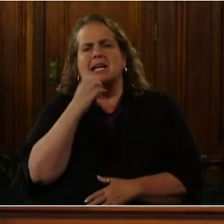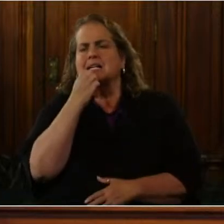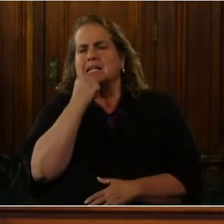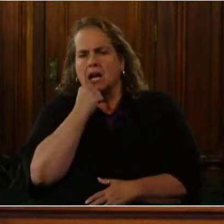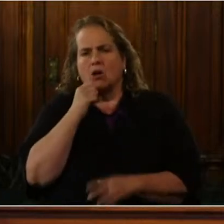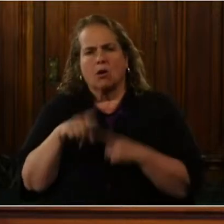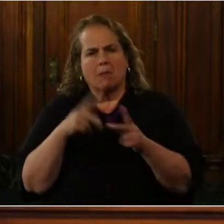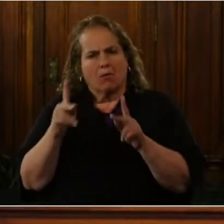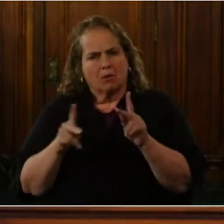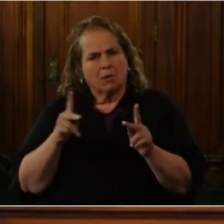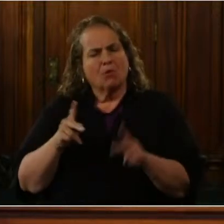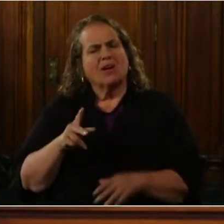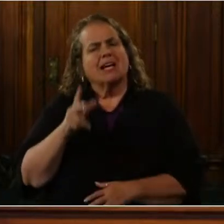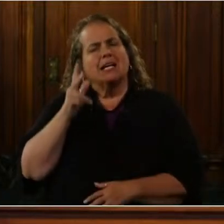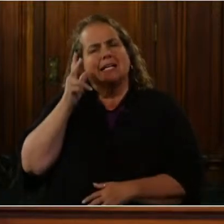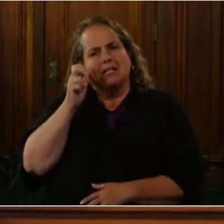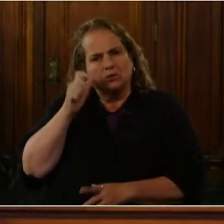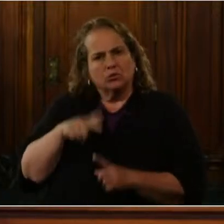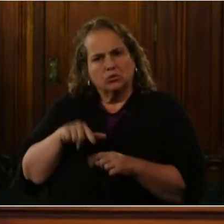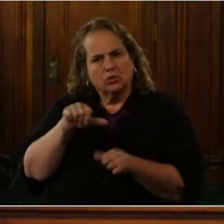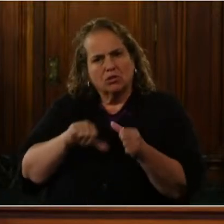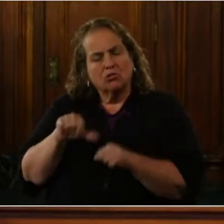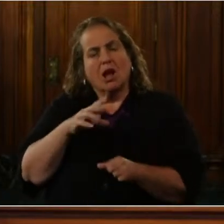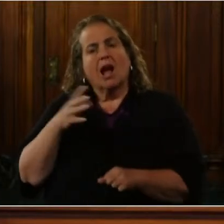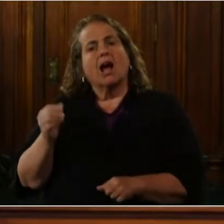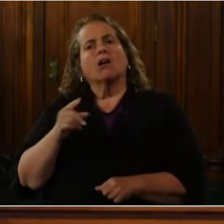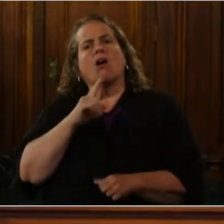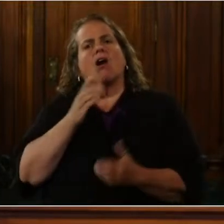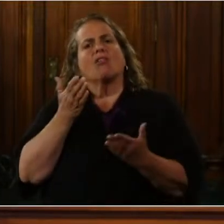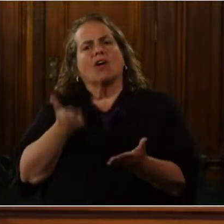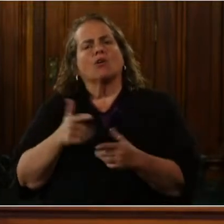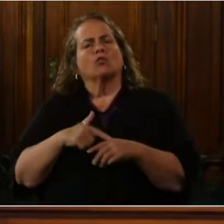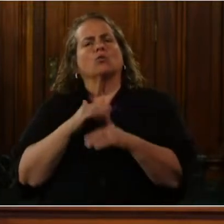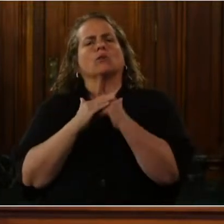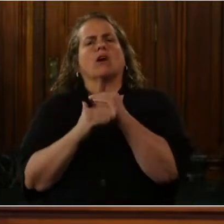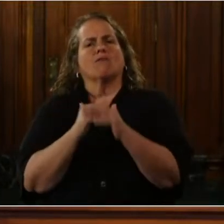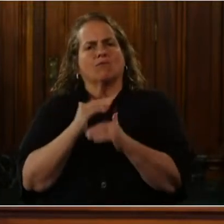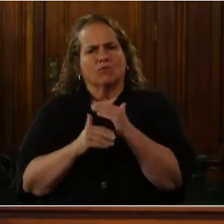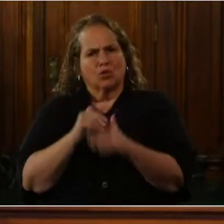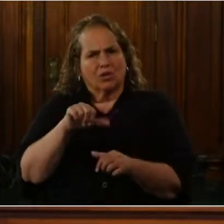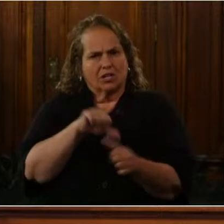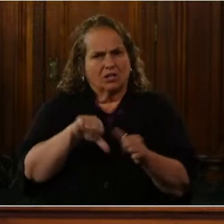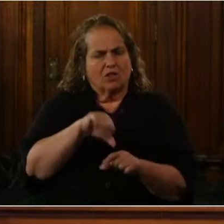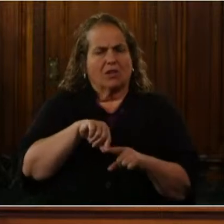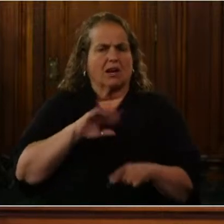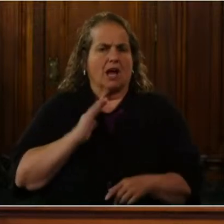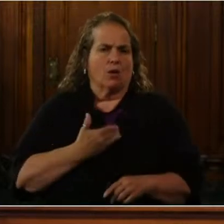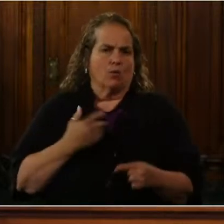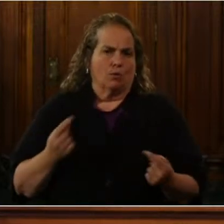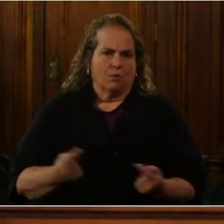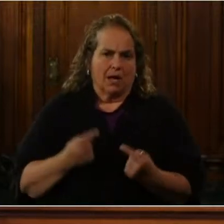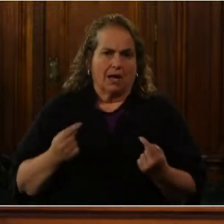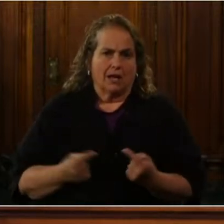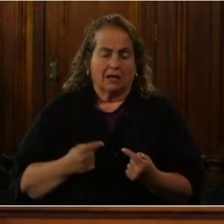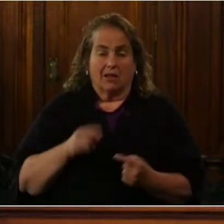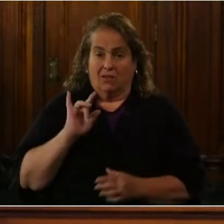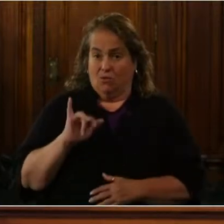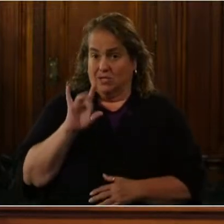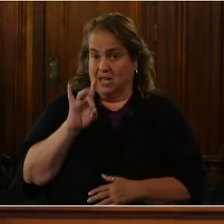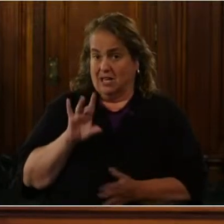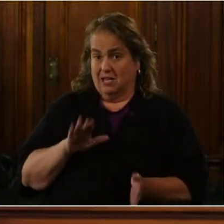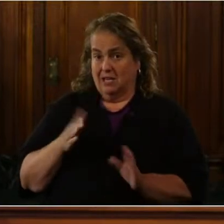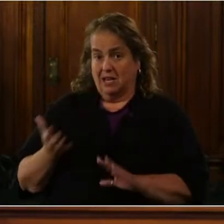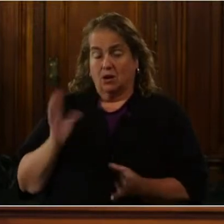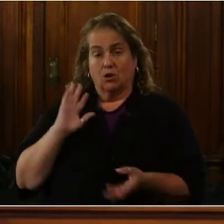another, listen to each other, and are there to comfort one another in our pain. The 8 individuals